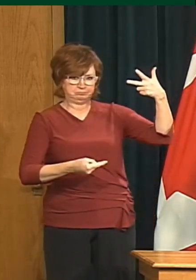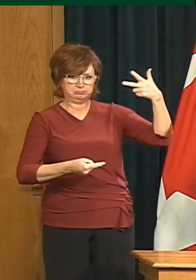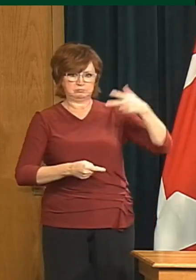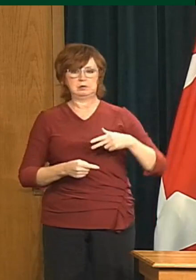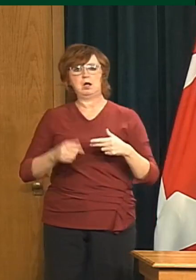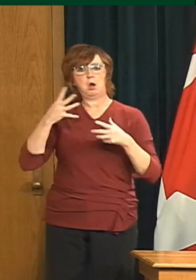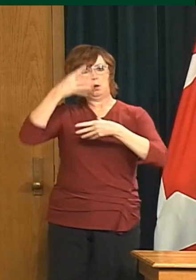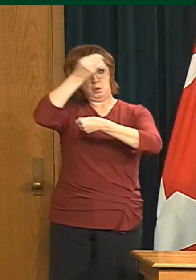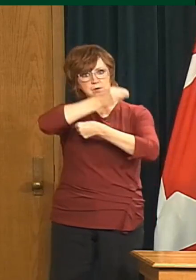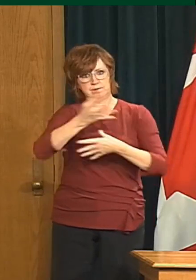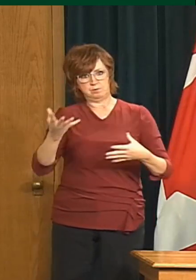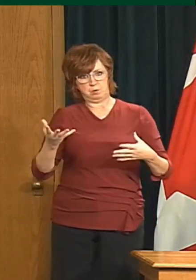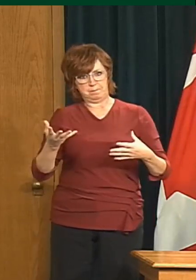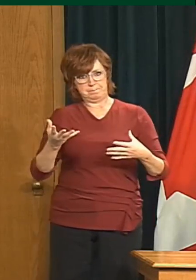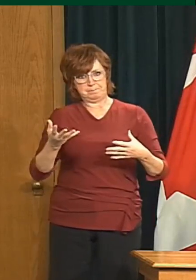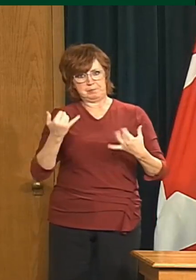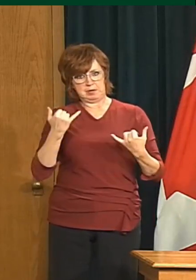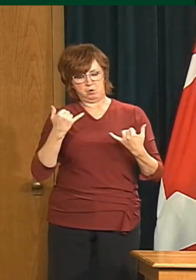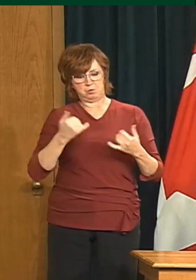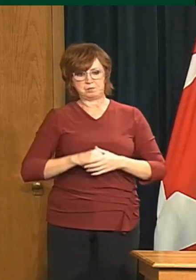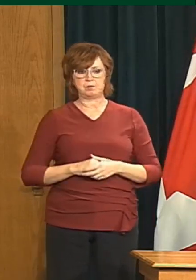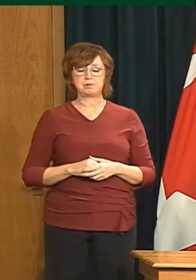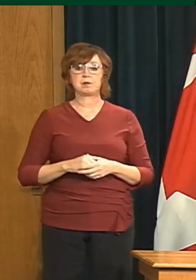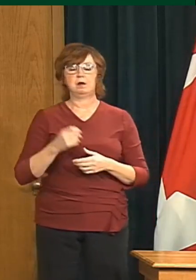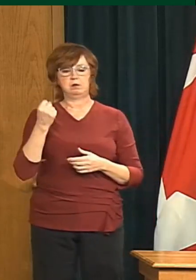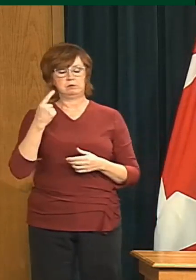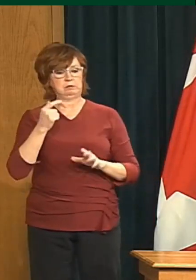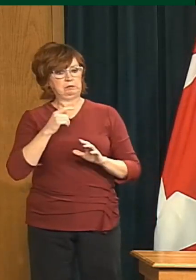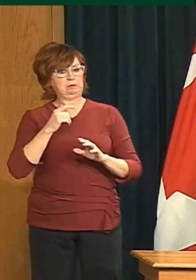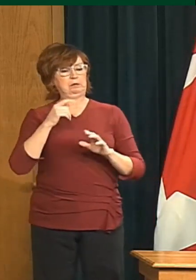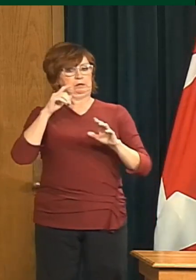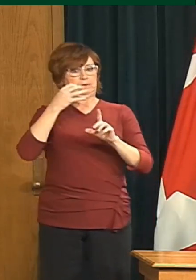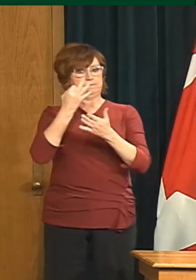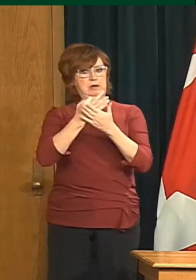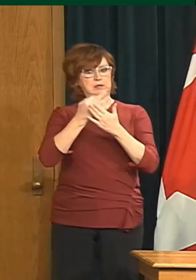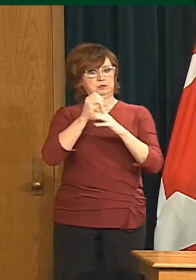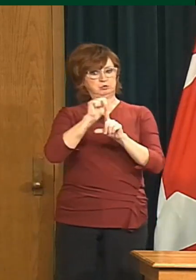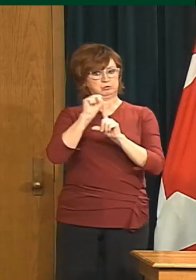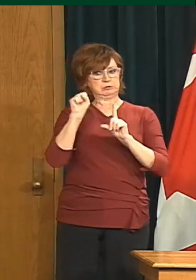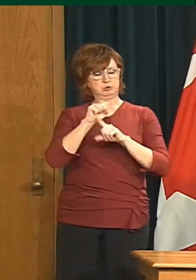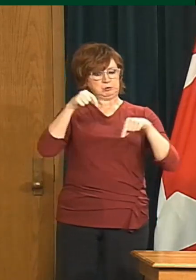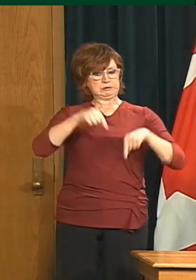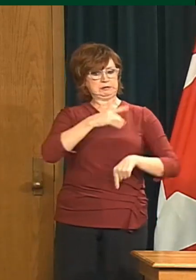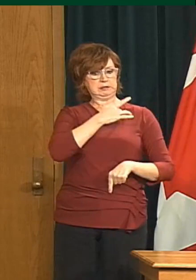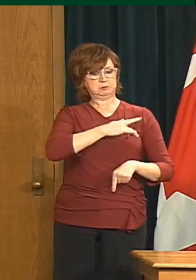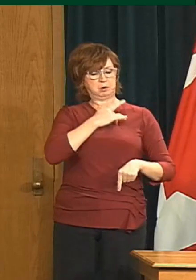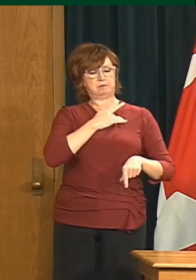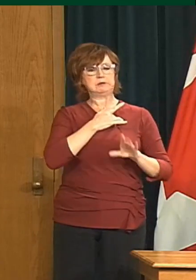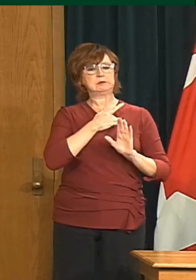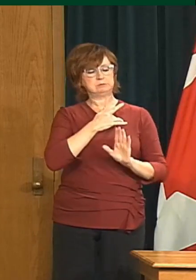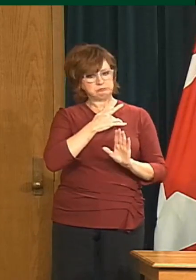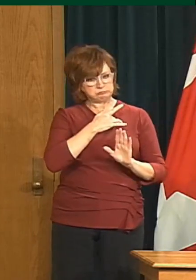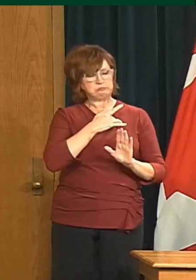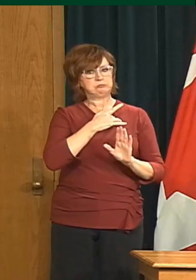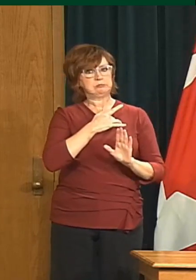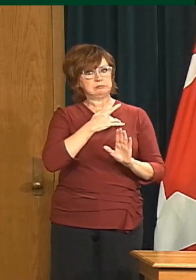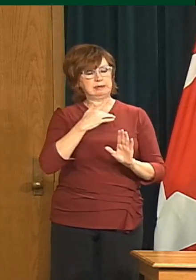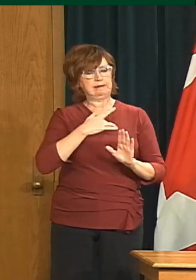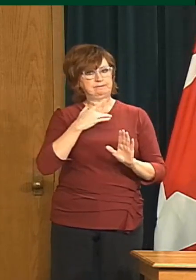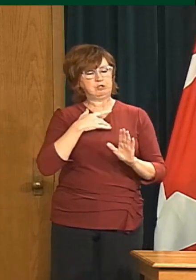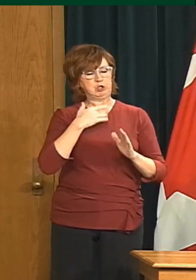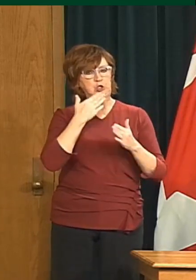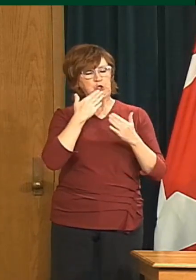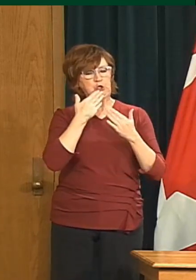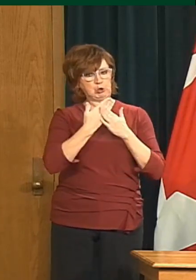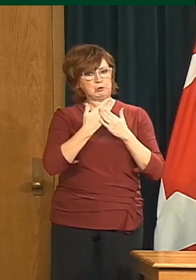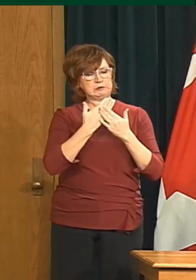Financially, I must say that Saskatchewan is better positioned than just about any province in Canada to address this challenge. But